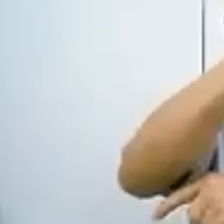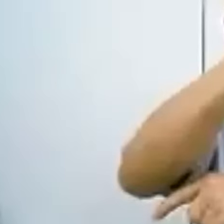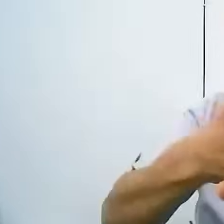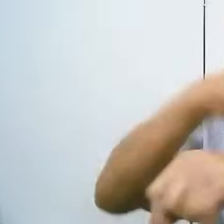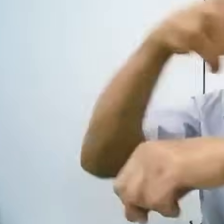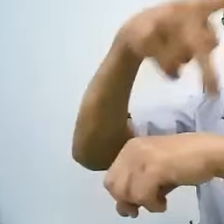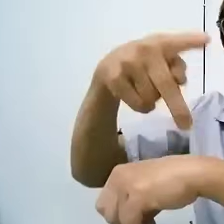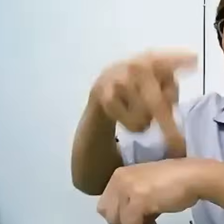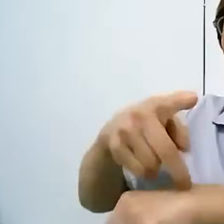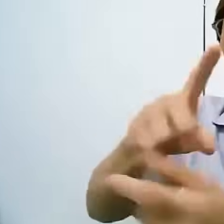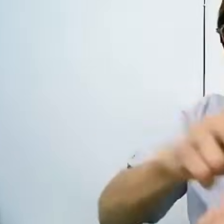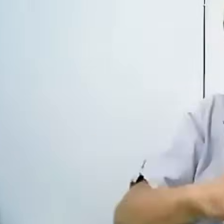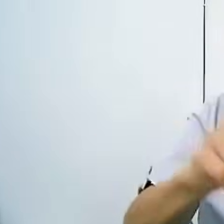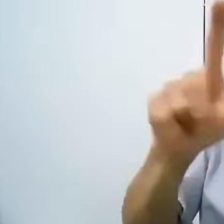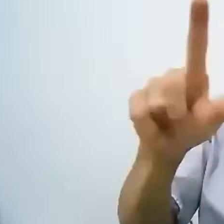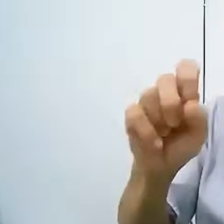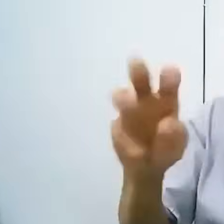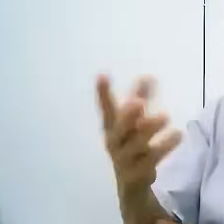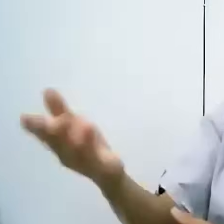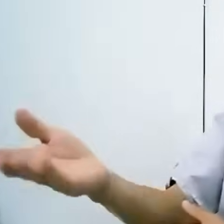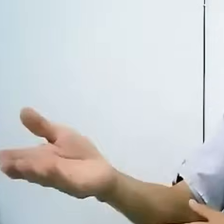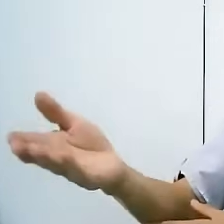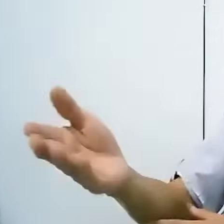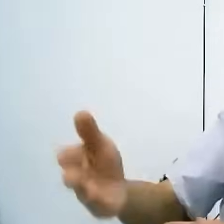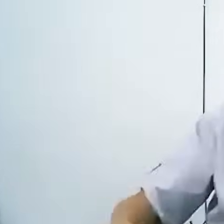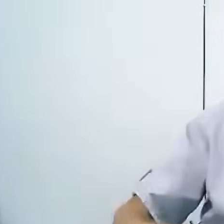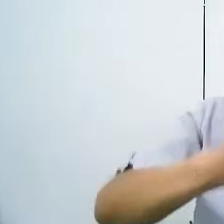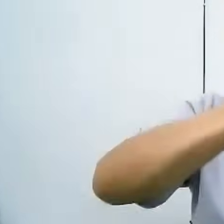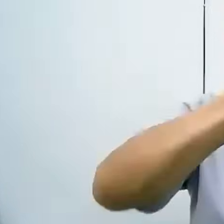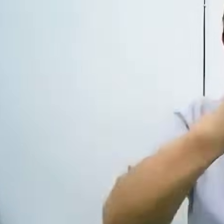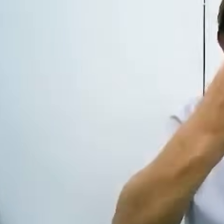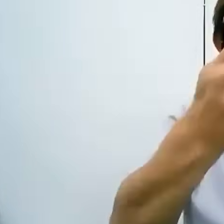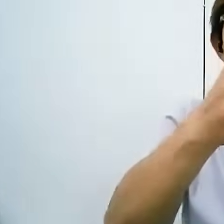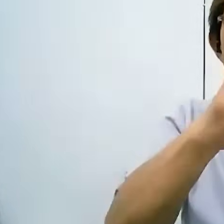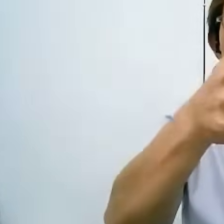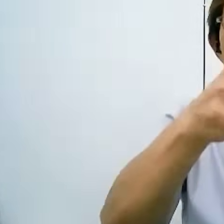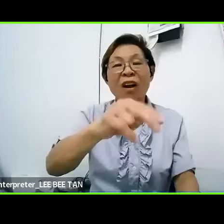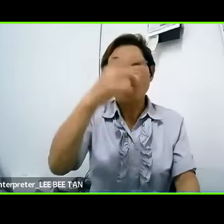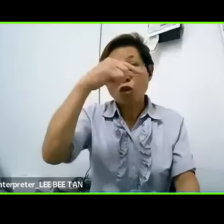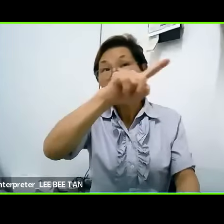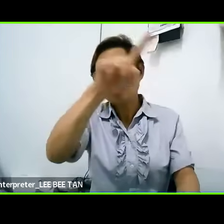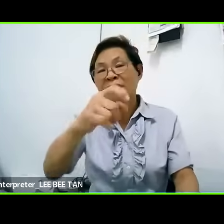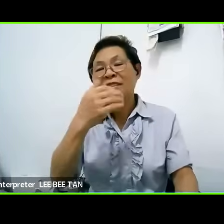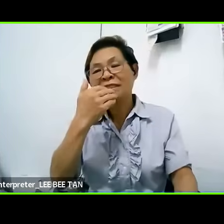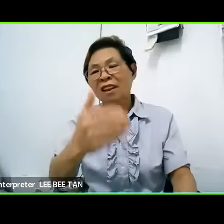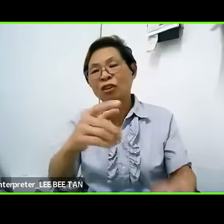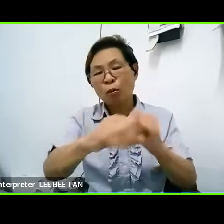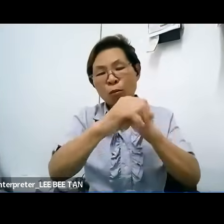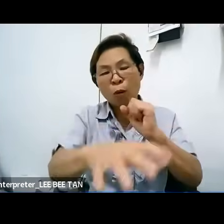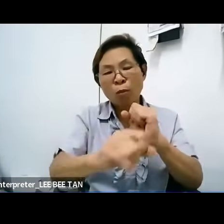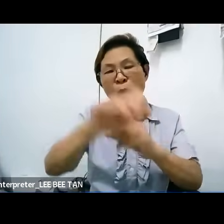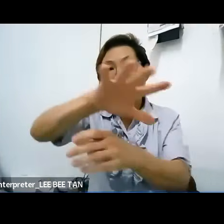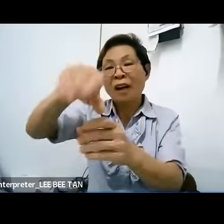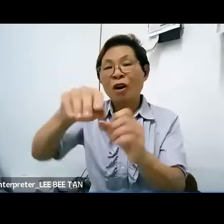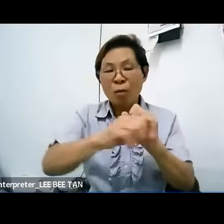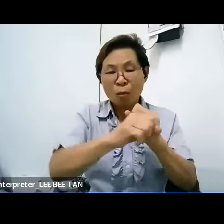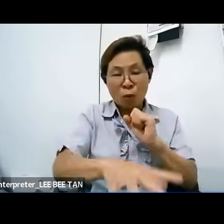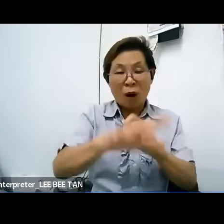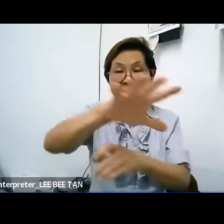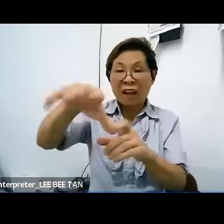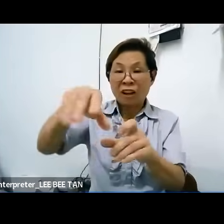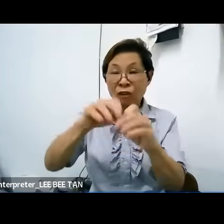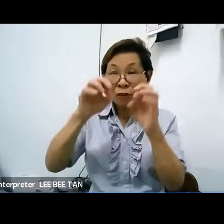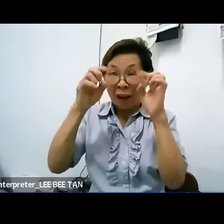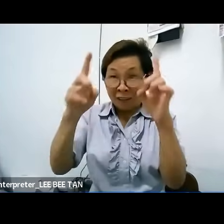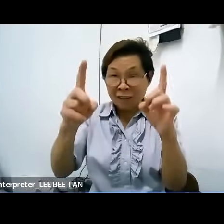Dr. Lau, over to you. Yeah, thank you, Johanna, for the question. So, to promote inclusive education, I